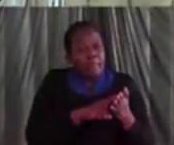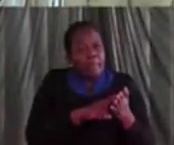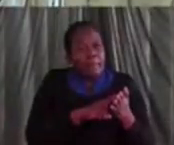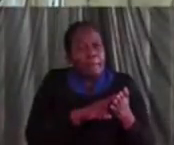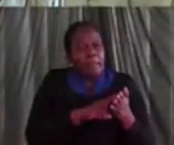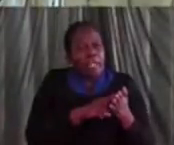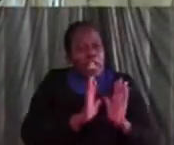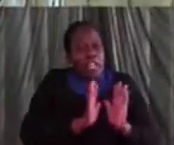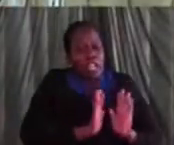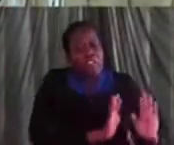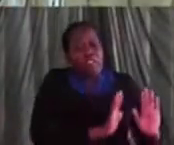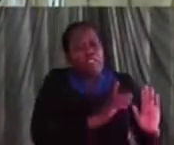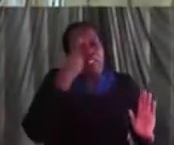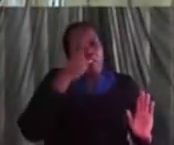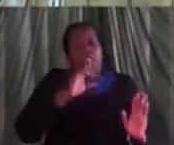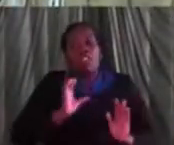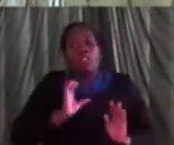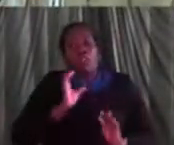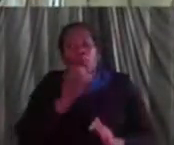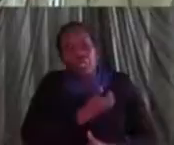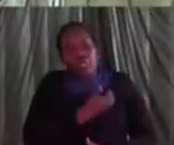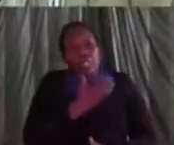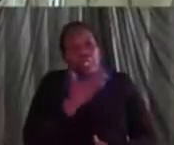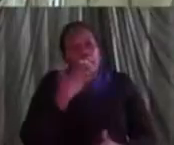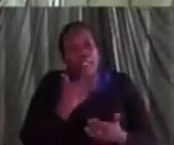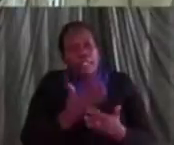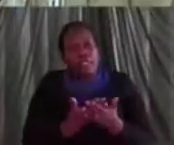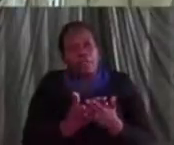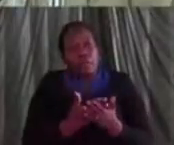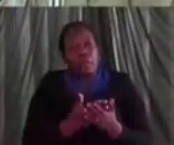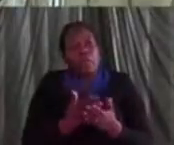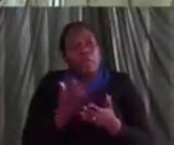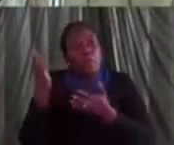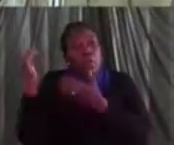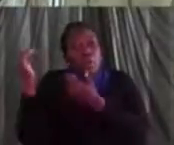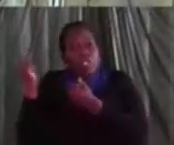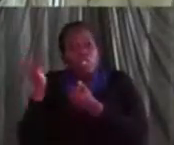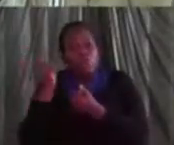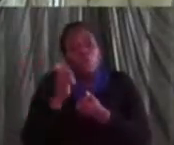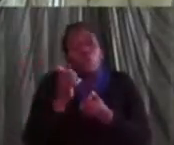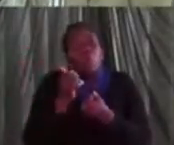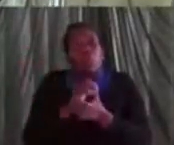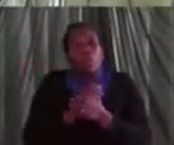the Commission. Thank you, Judge, and I wish you well.